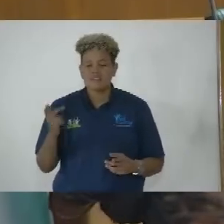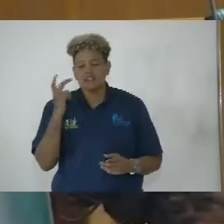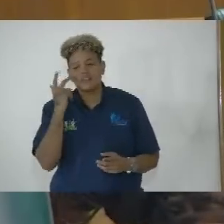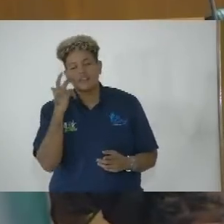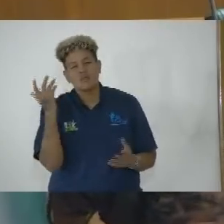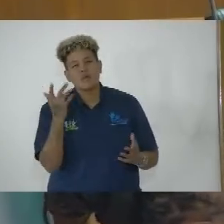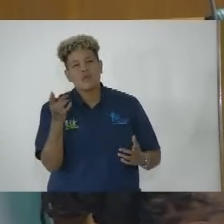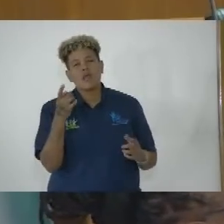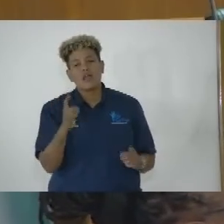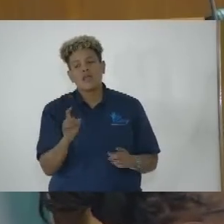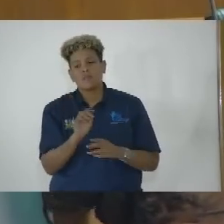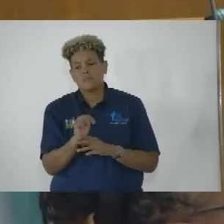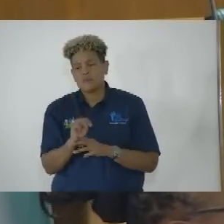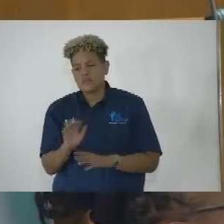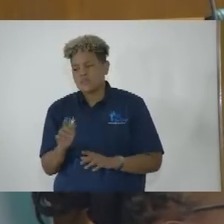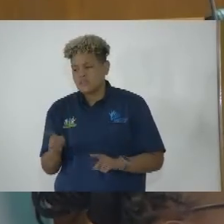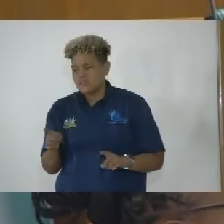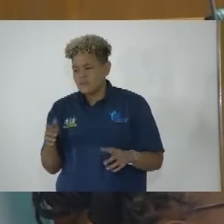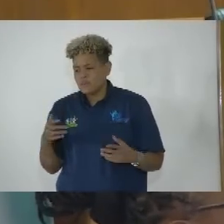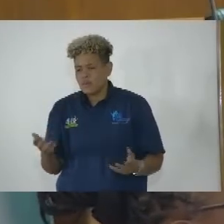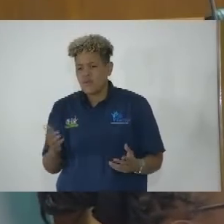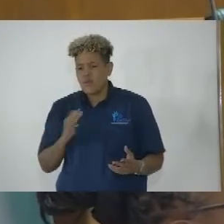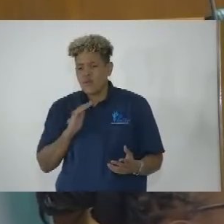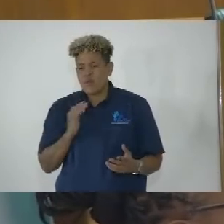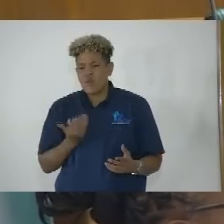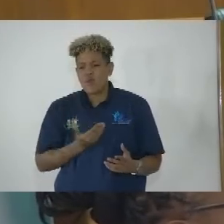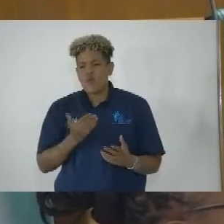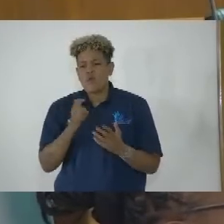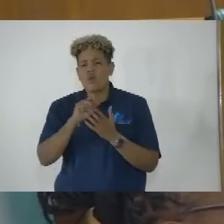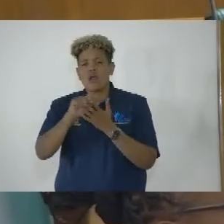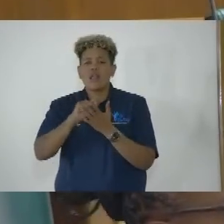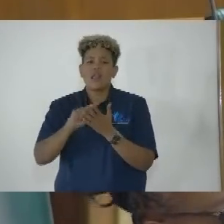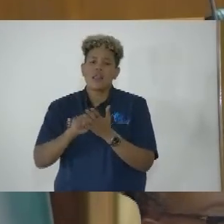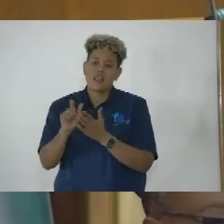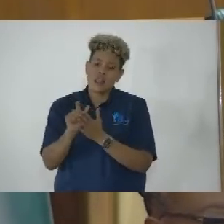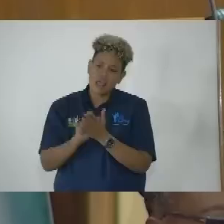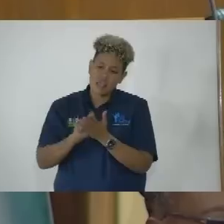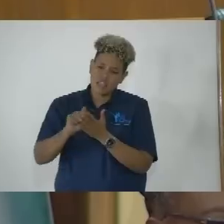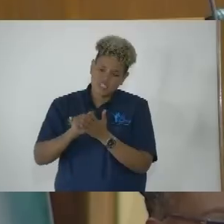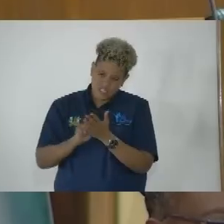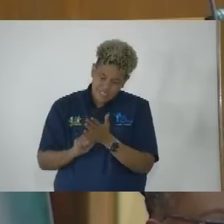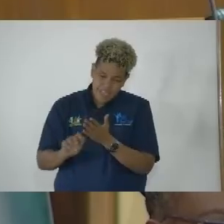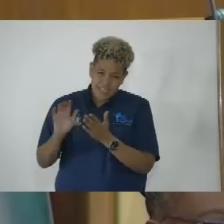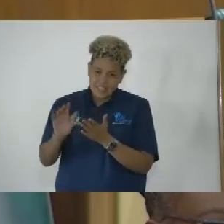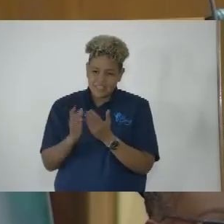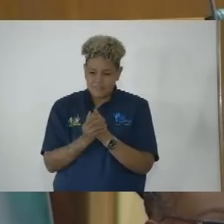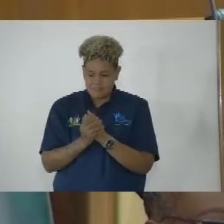Minister, is that our legislative